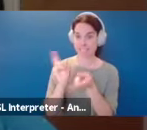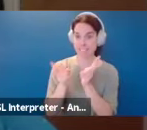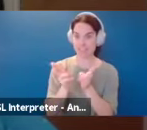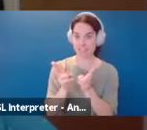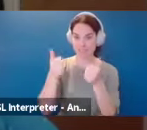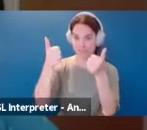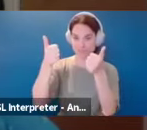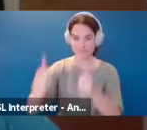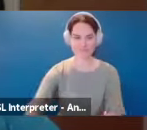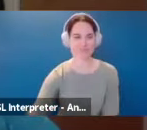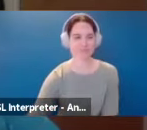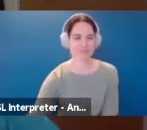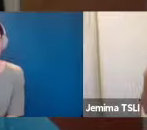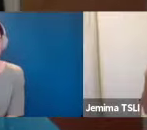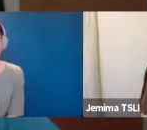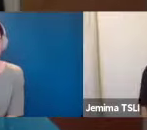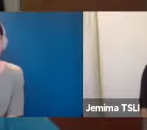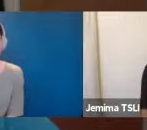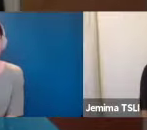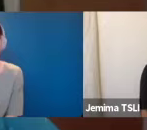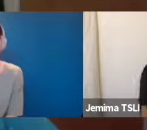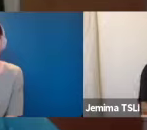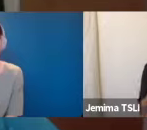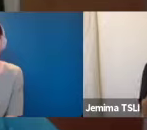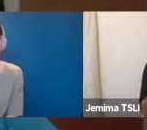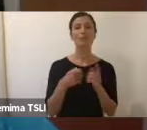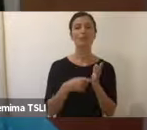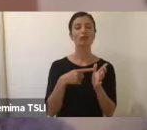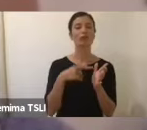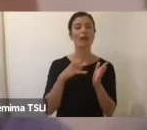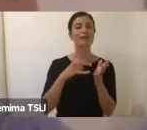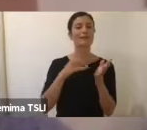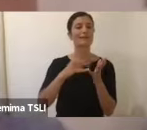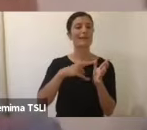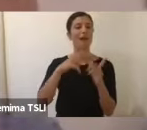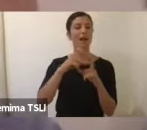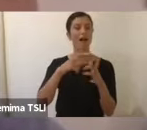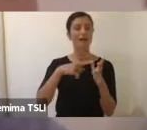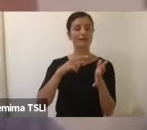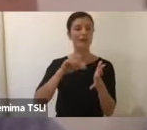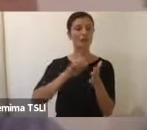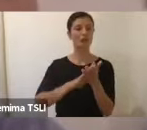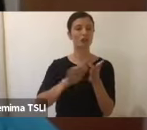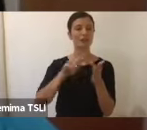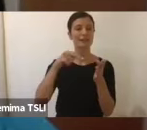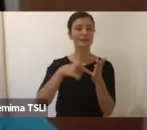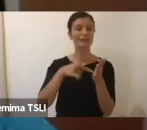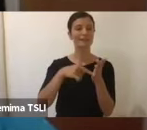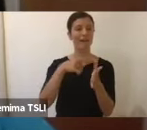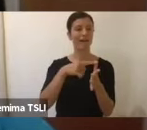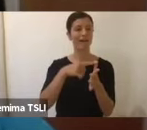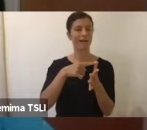Prasada Chitta why do we need to be courageous to have this conversation